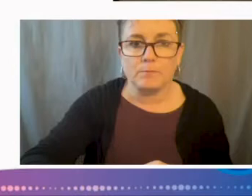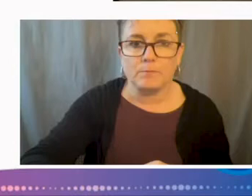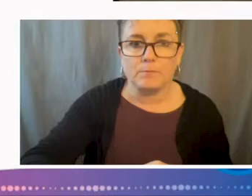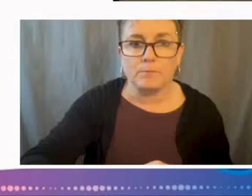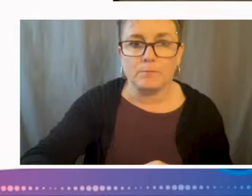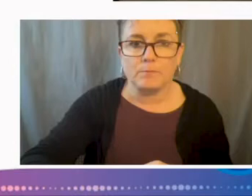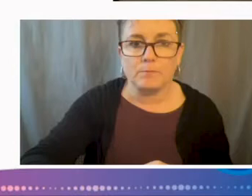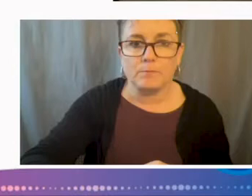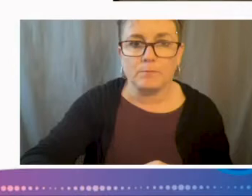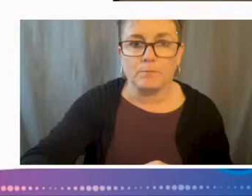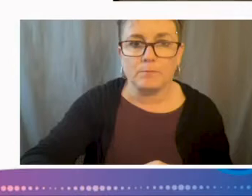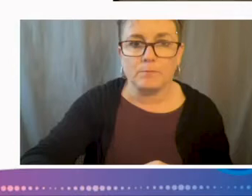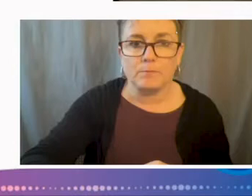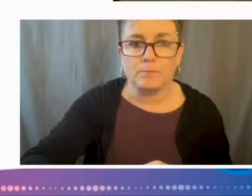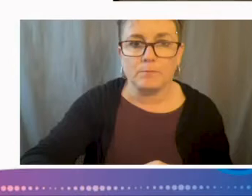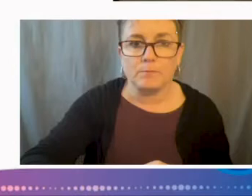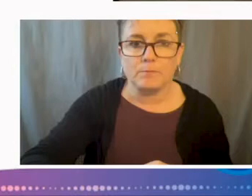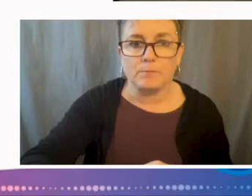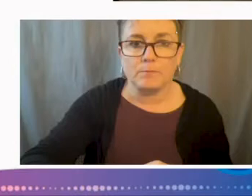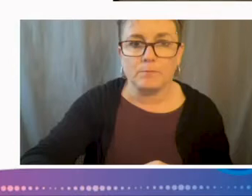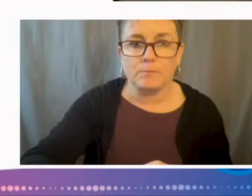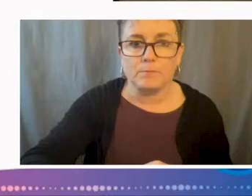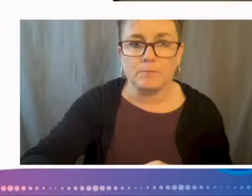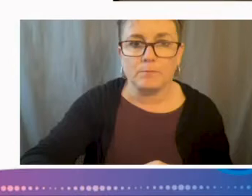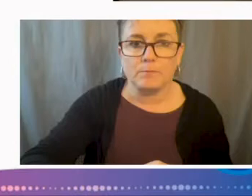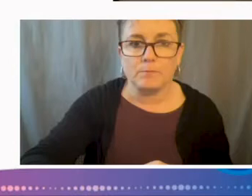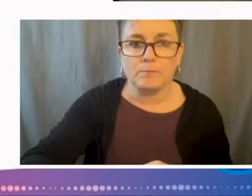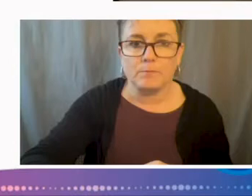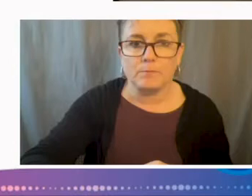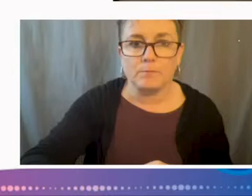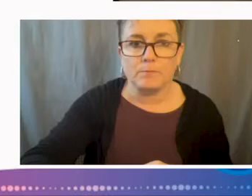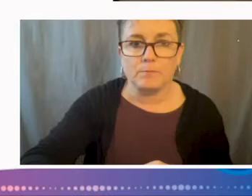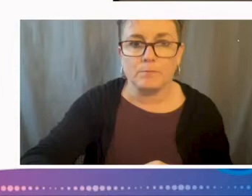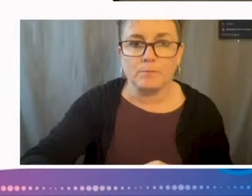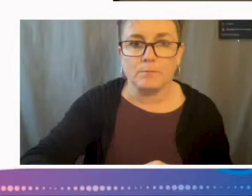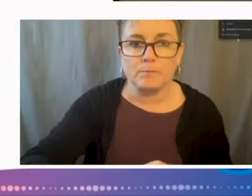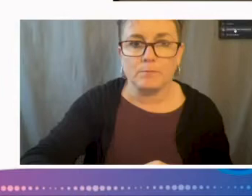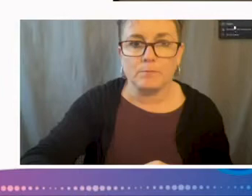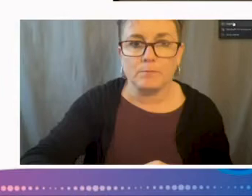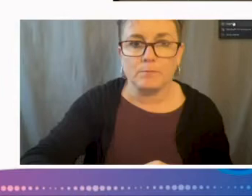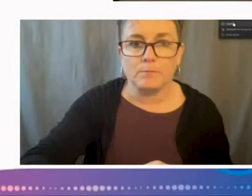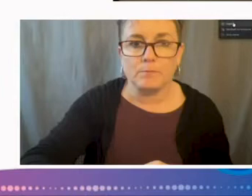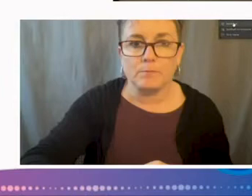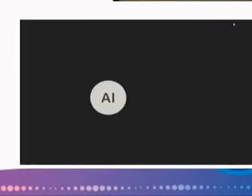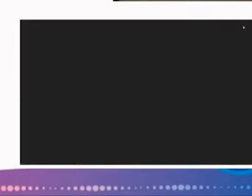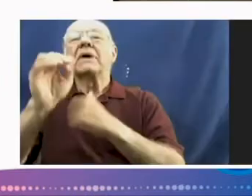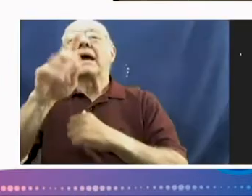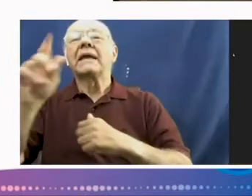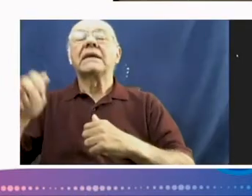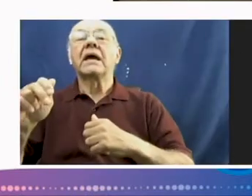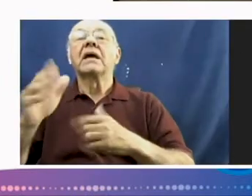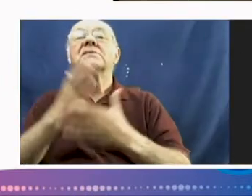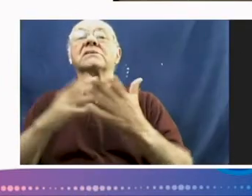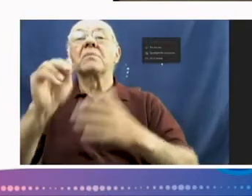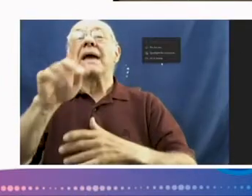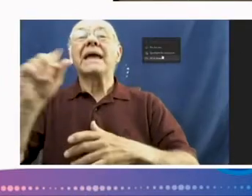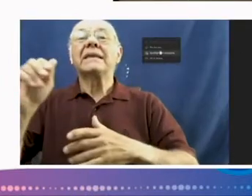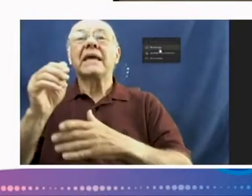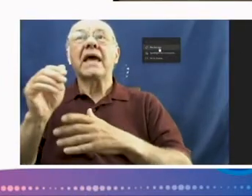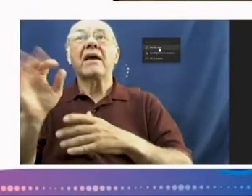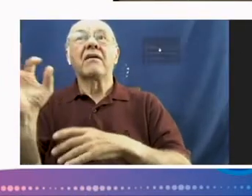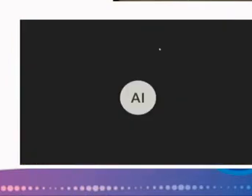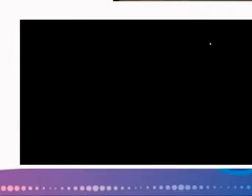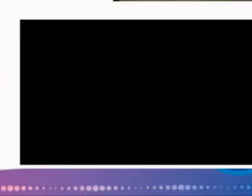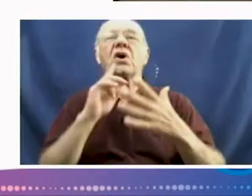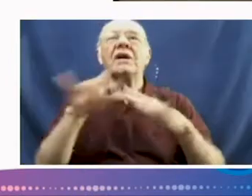to install a streamlined TVM meeting ADA requirements. Some of the key ADA features are standardized base, which